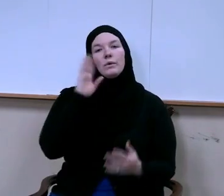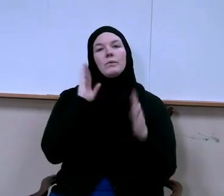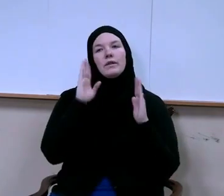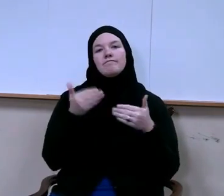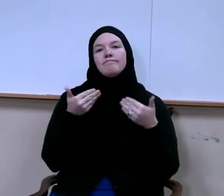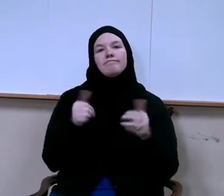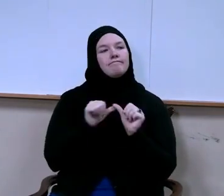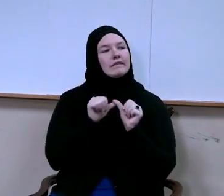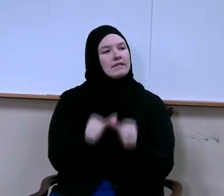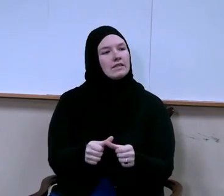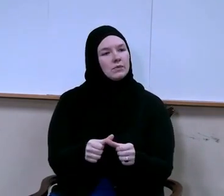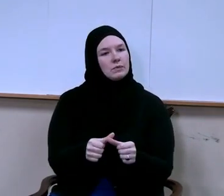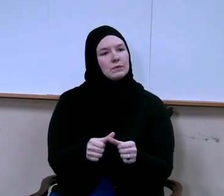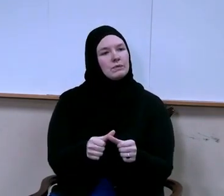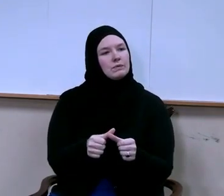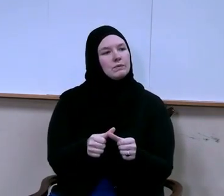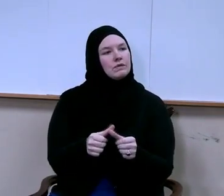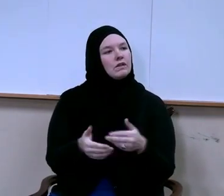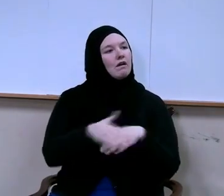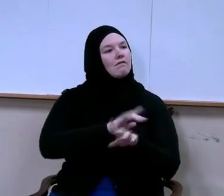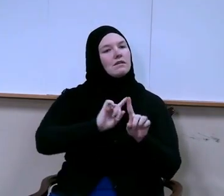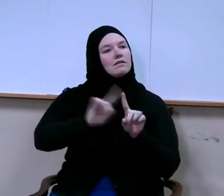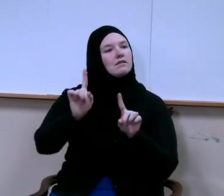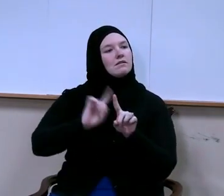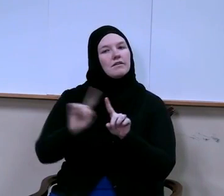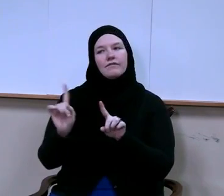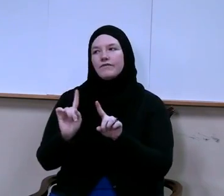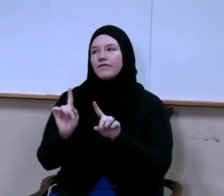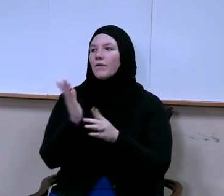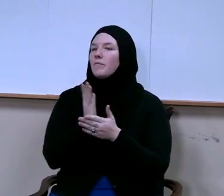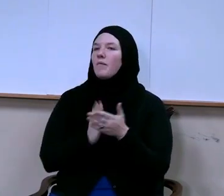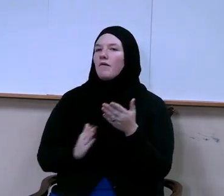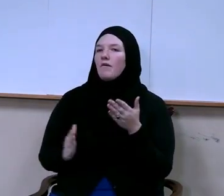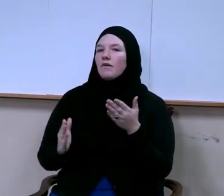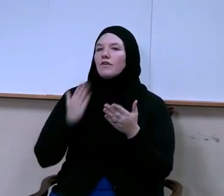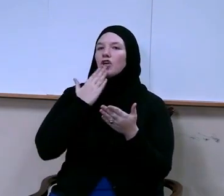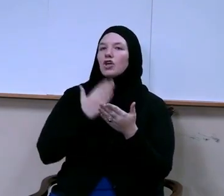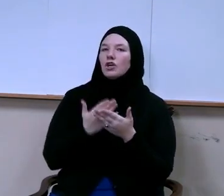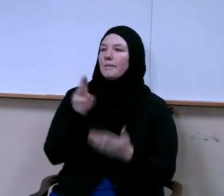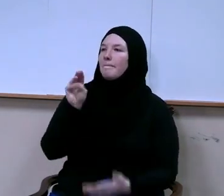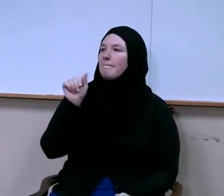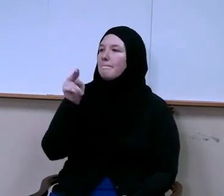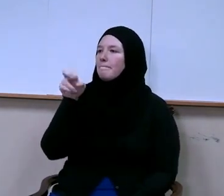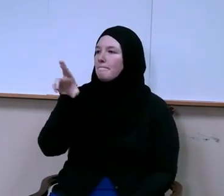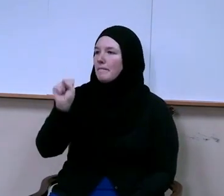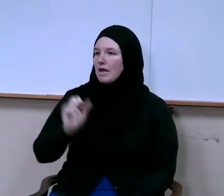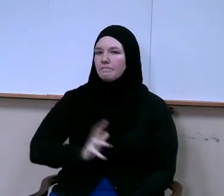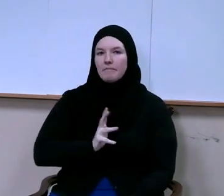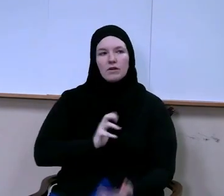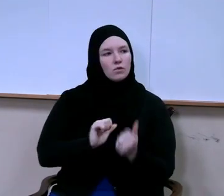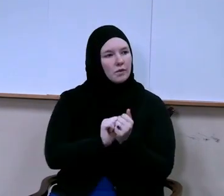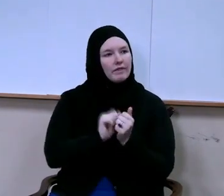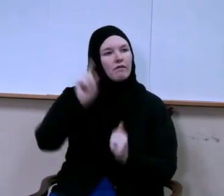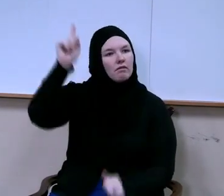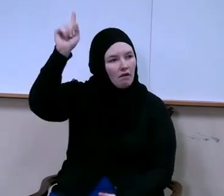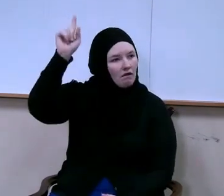We're continuing to cover the different aspects of good manners with Allah subhanahu wa